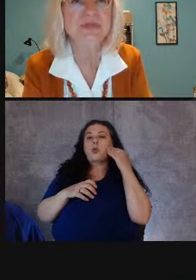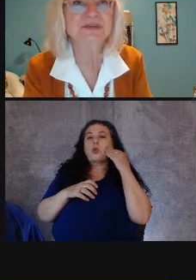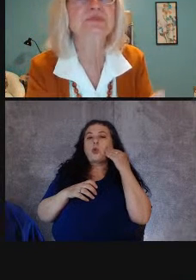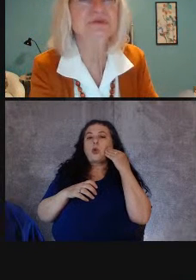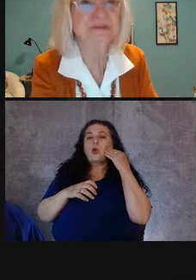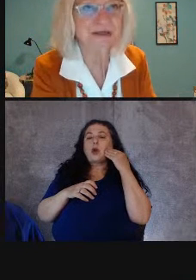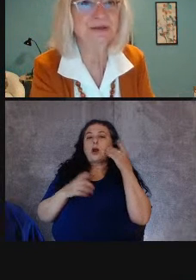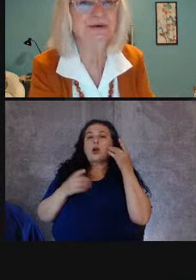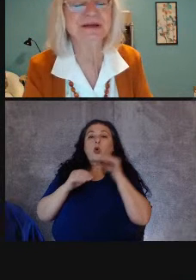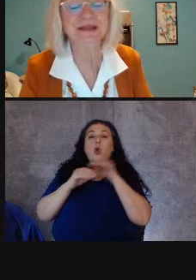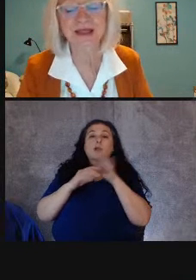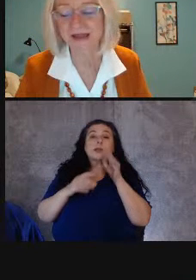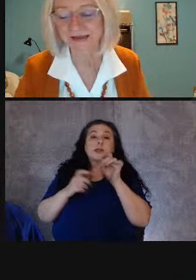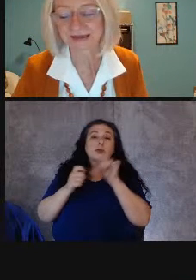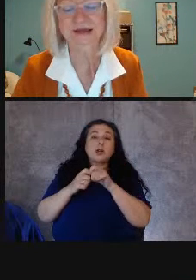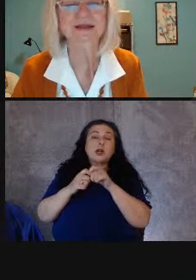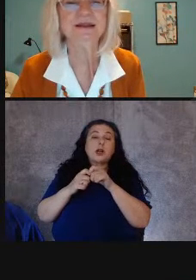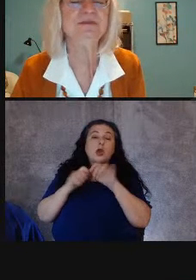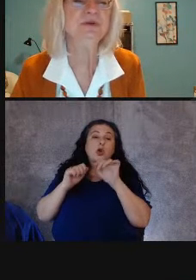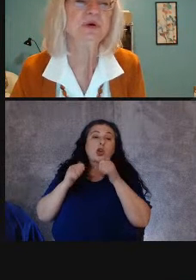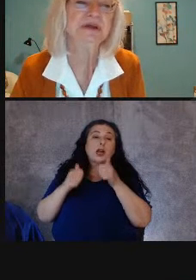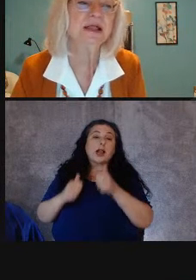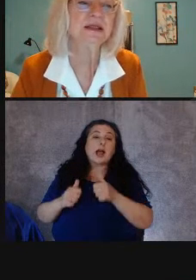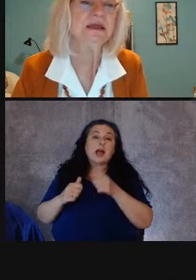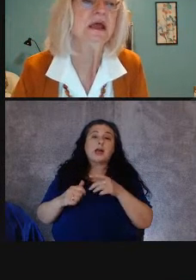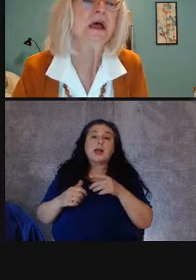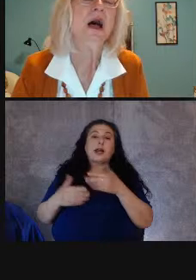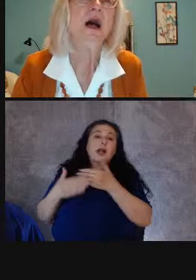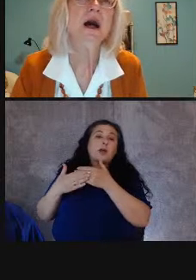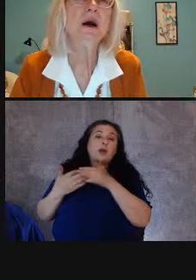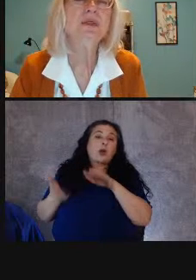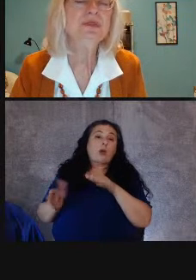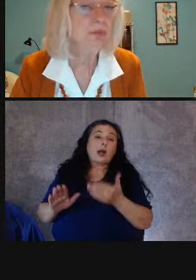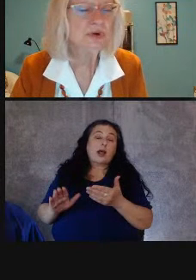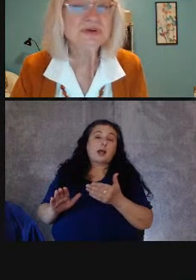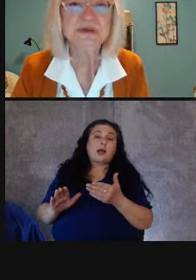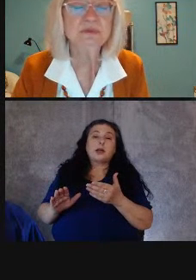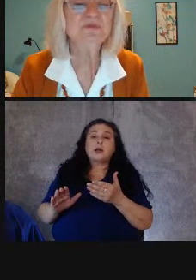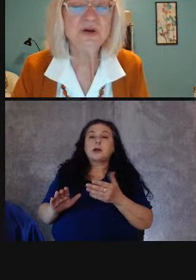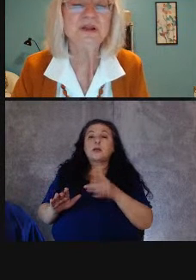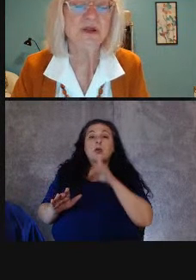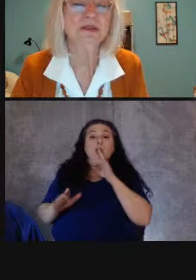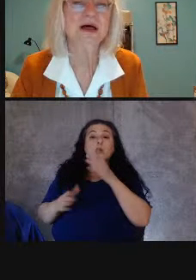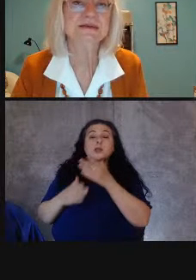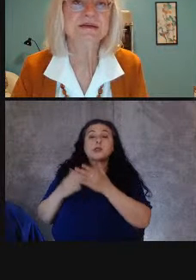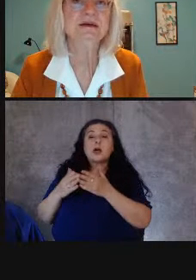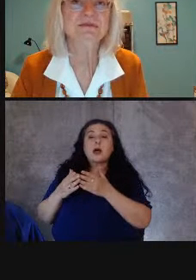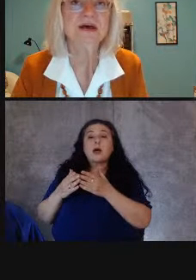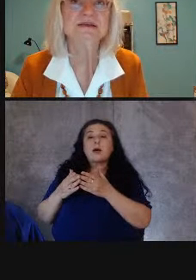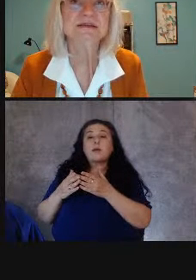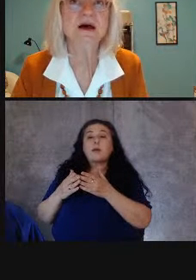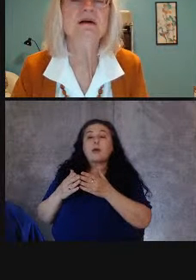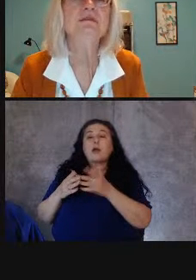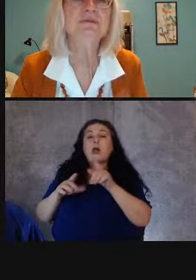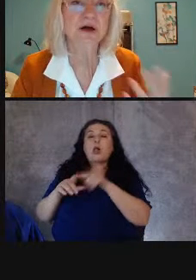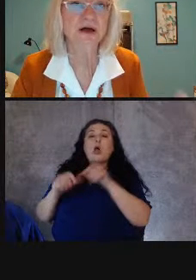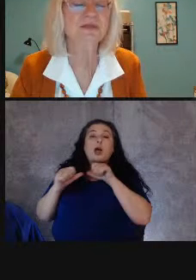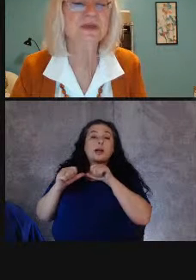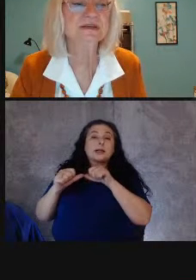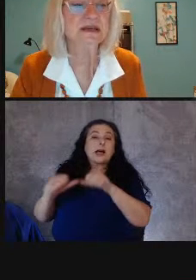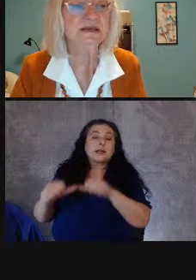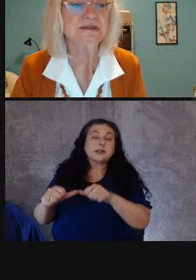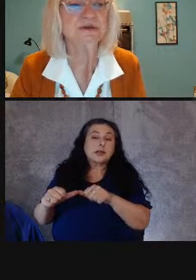brought about this particular decline in infant mortality. There were some very long-lasting effects